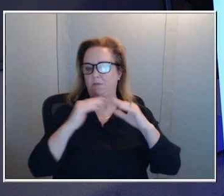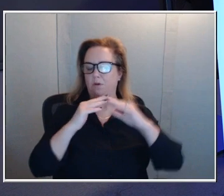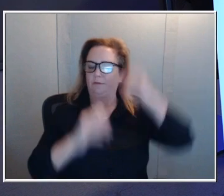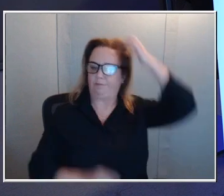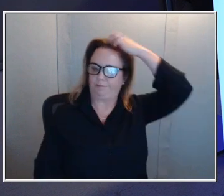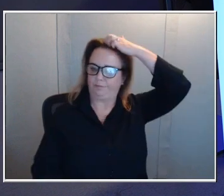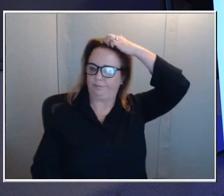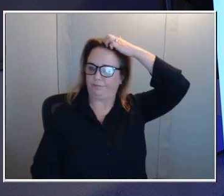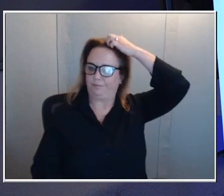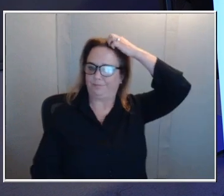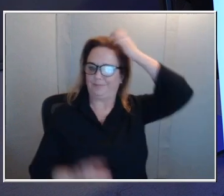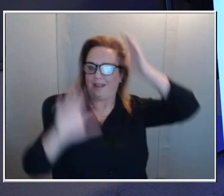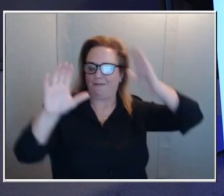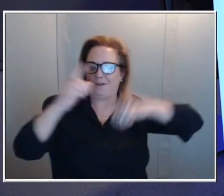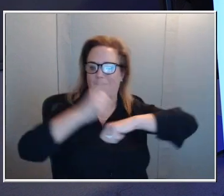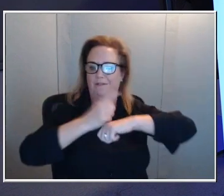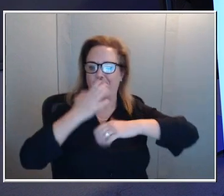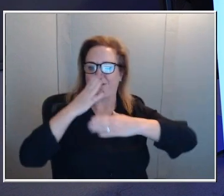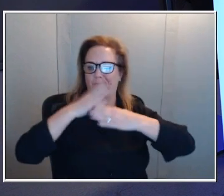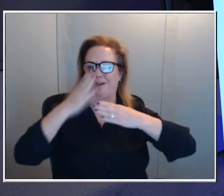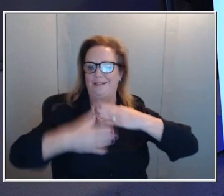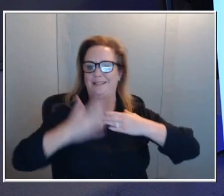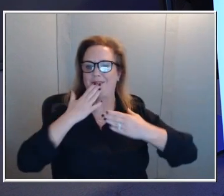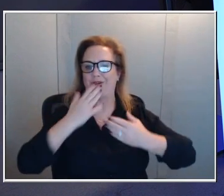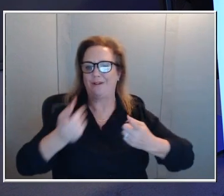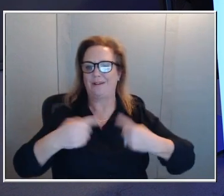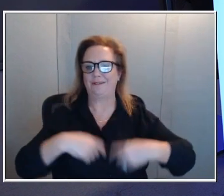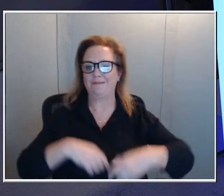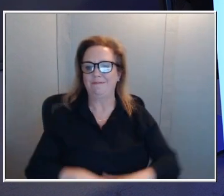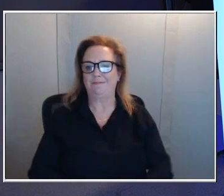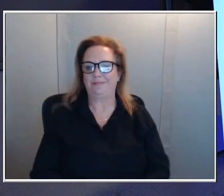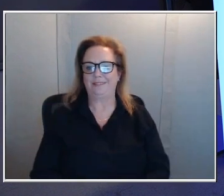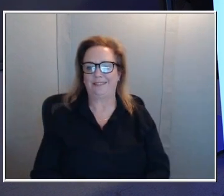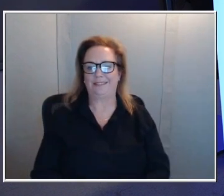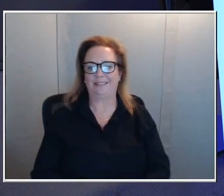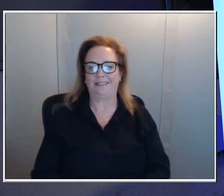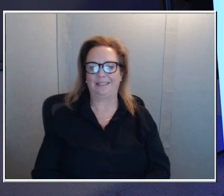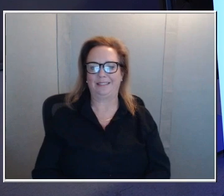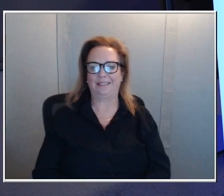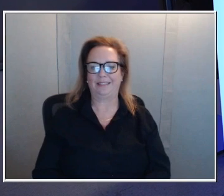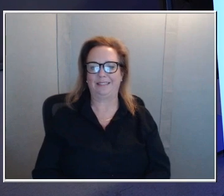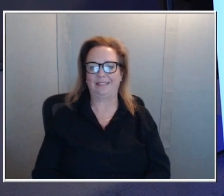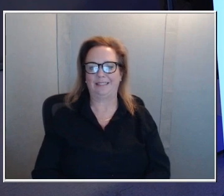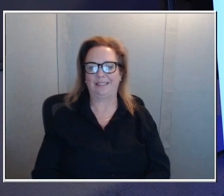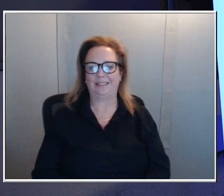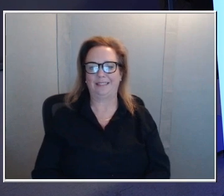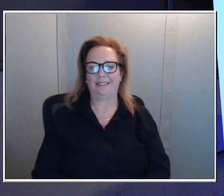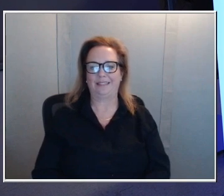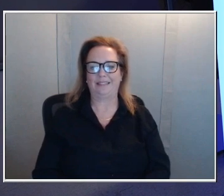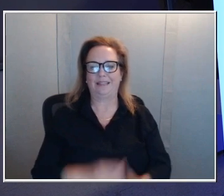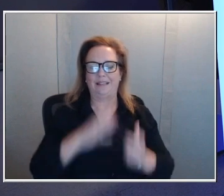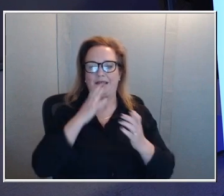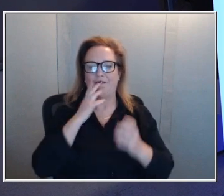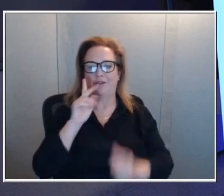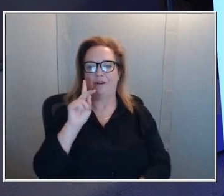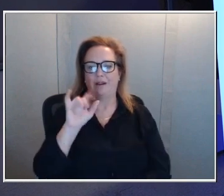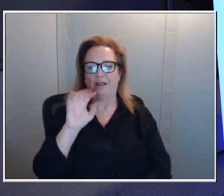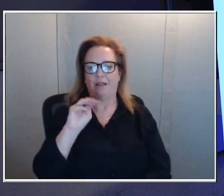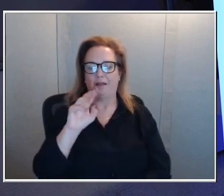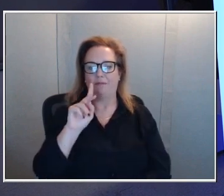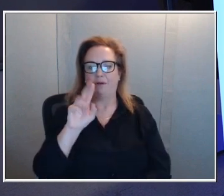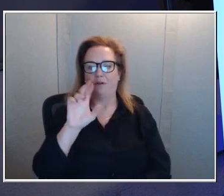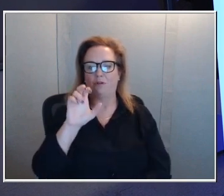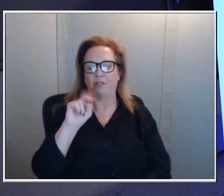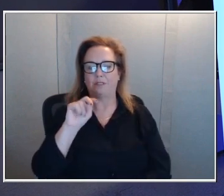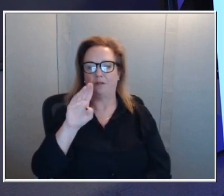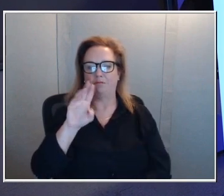have a wonderful day. Have a great weekend. Thanks for being with us today. Thank you very much. Okay, so if you have any questions for Kim or Kristen or Brittany, just give